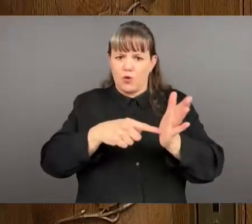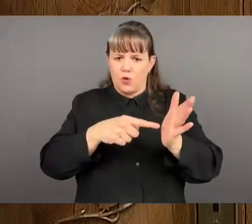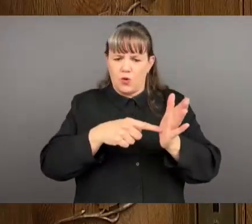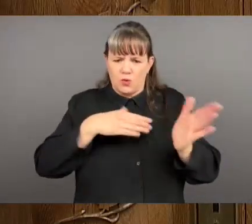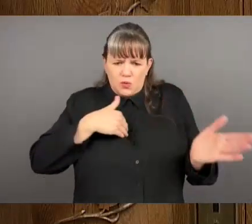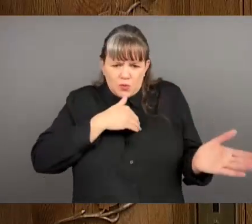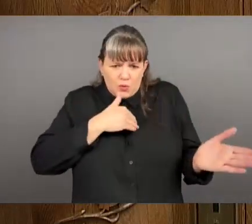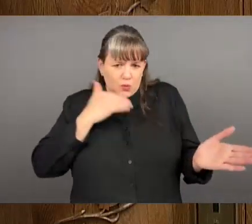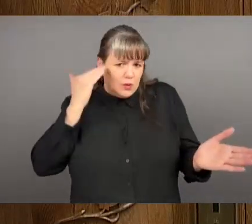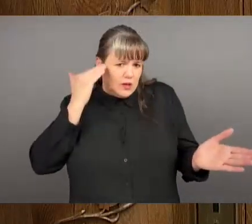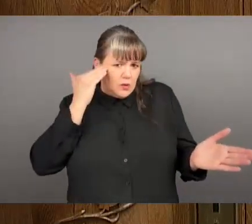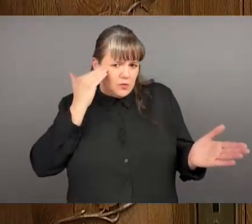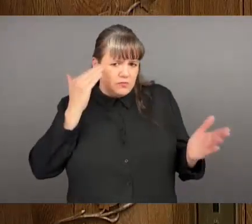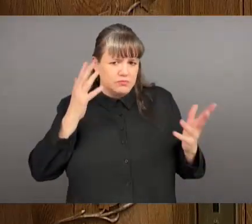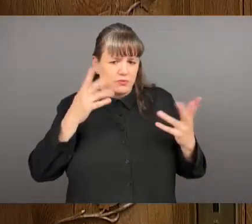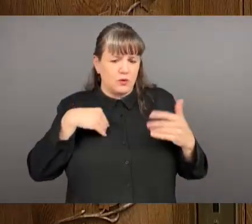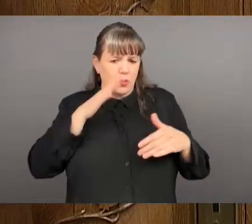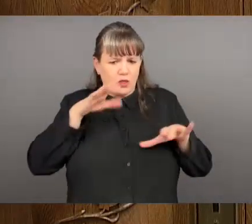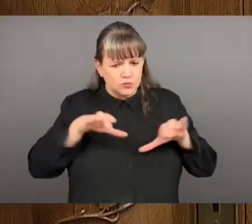Kamloops Centre supplemental.